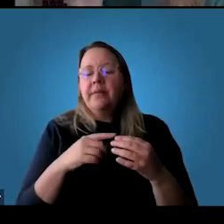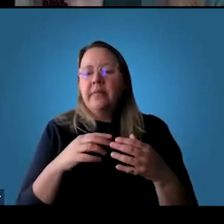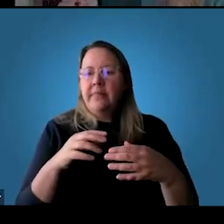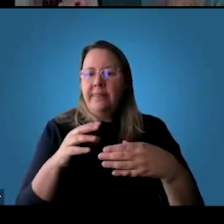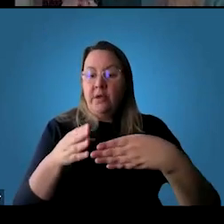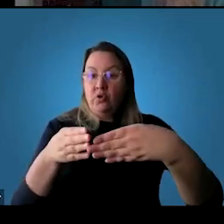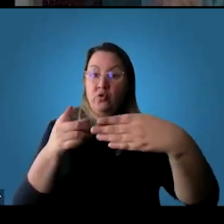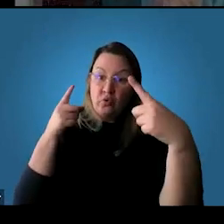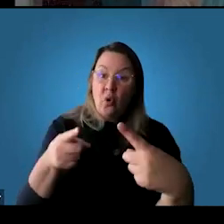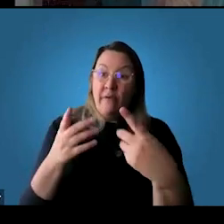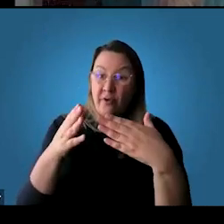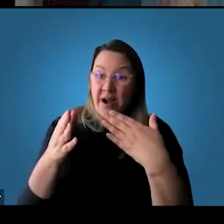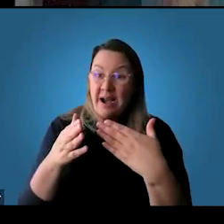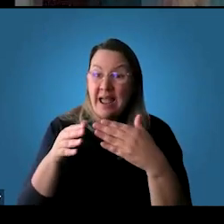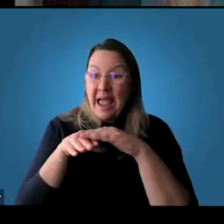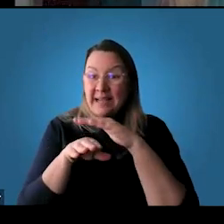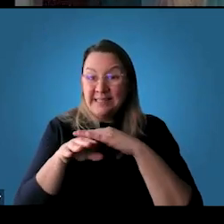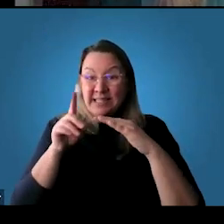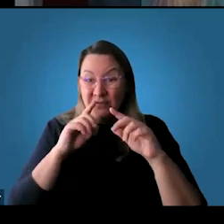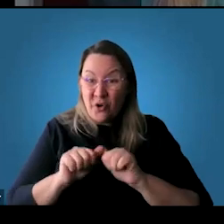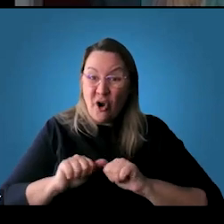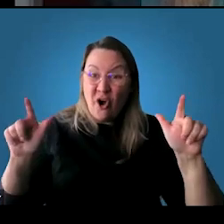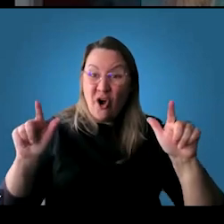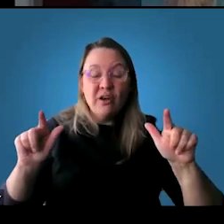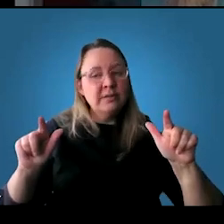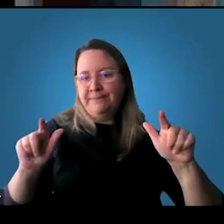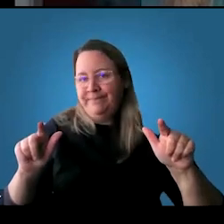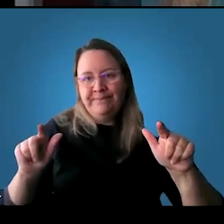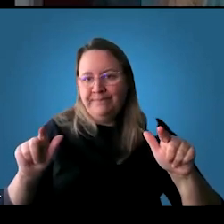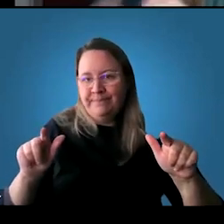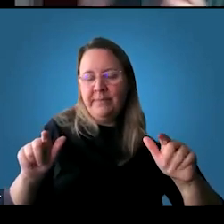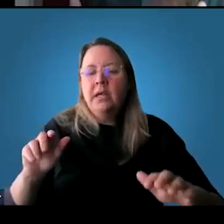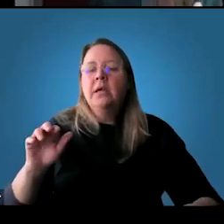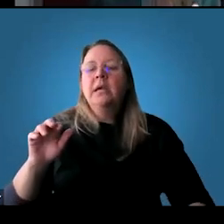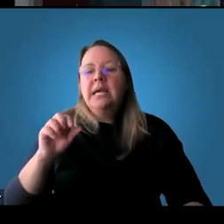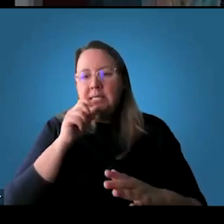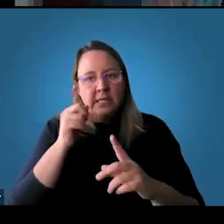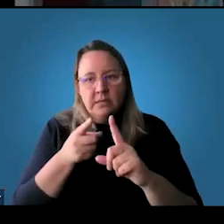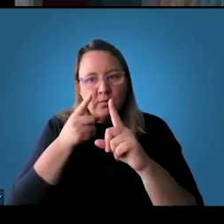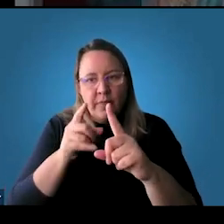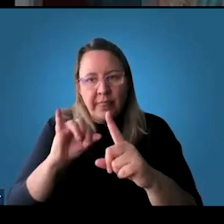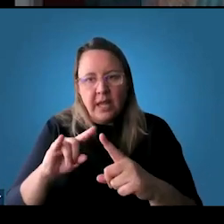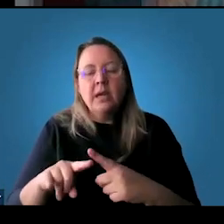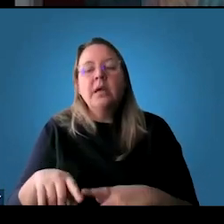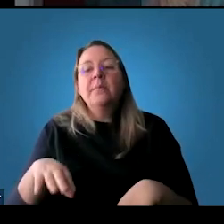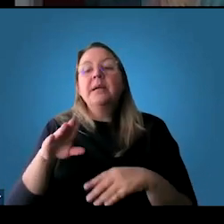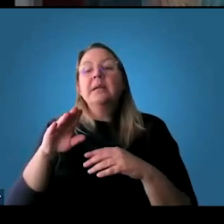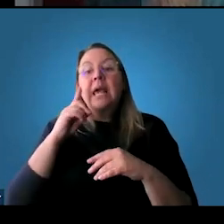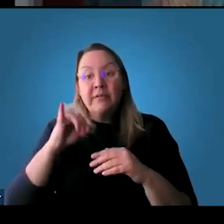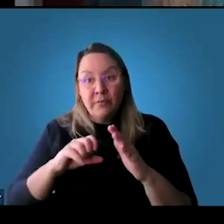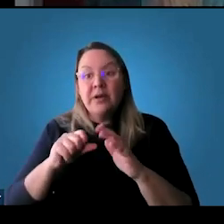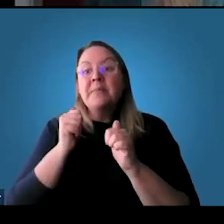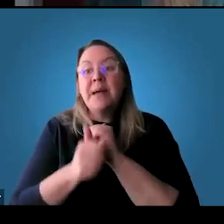of access for all, which came in 2024 when California enacted a law that expanded access to Medi-Cal to